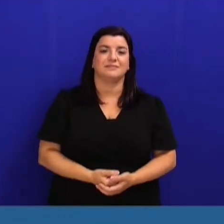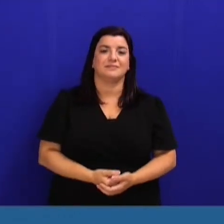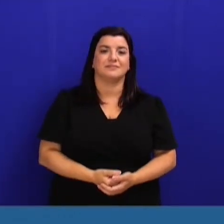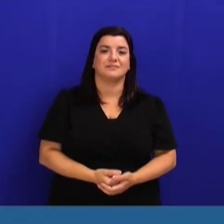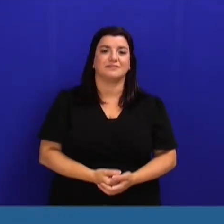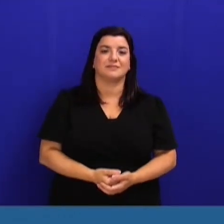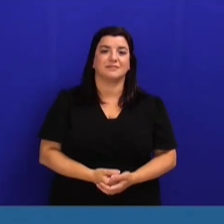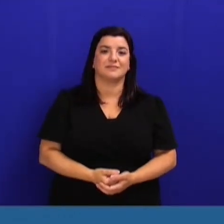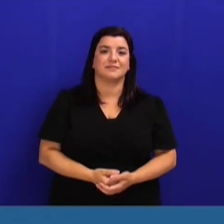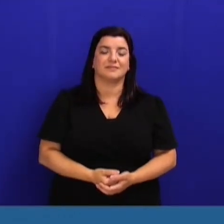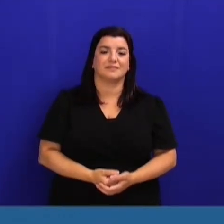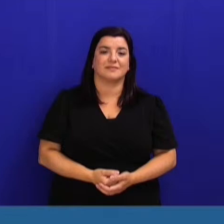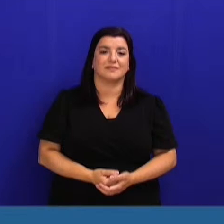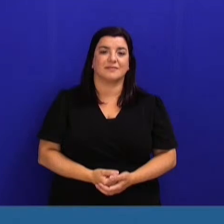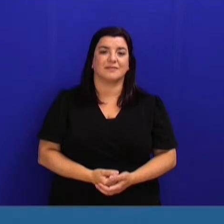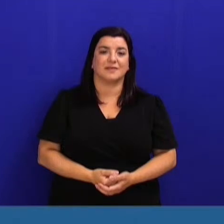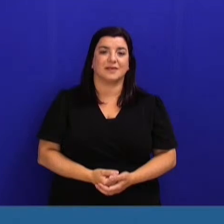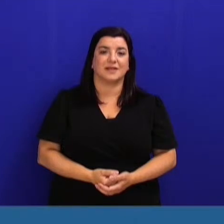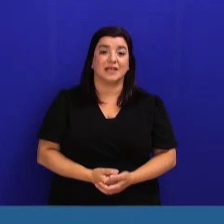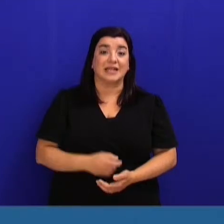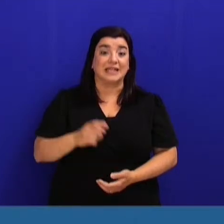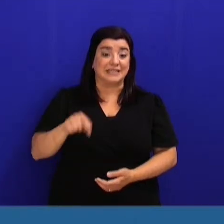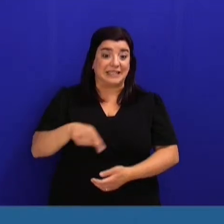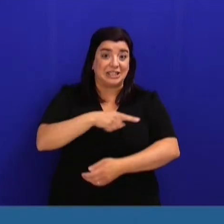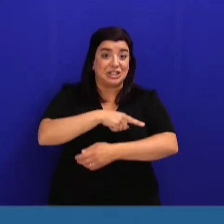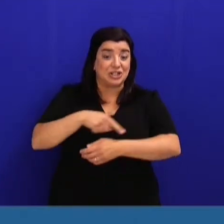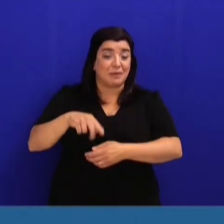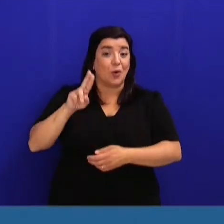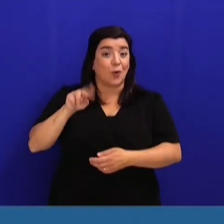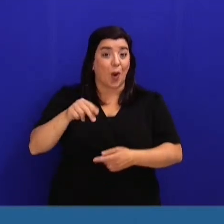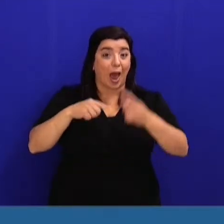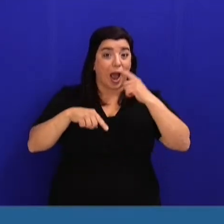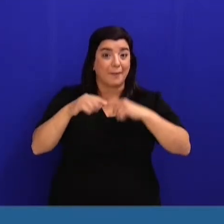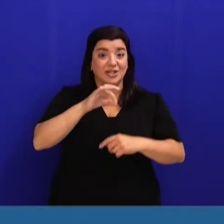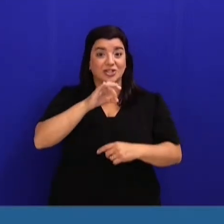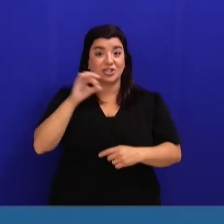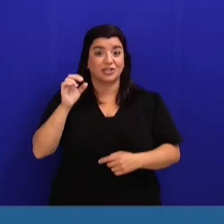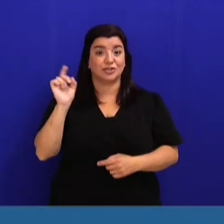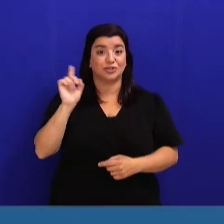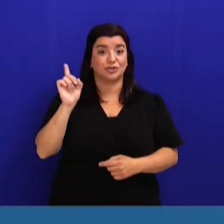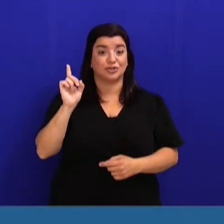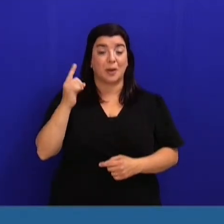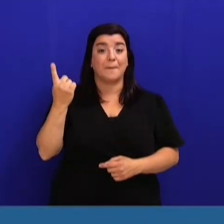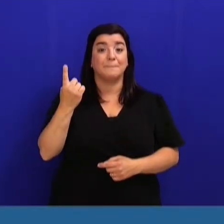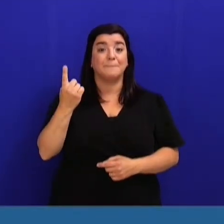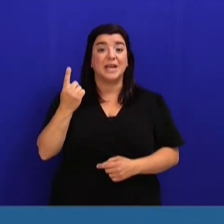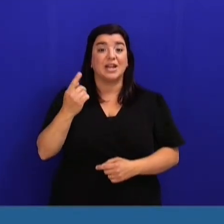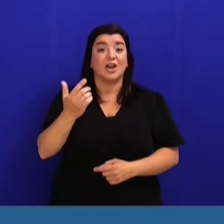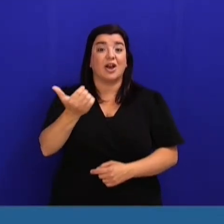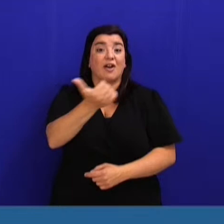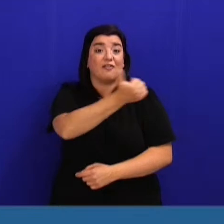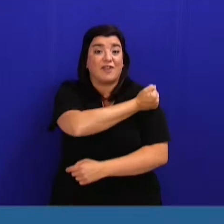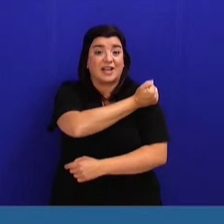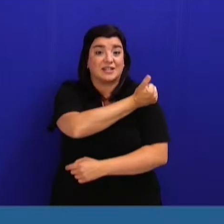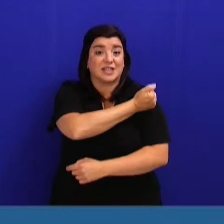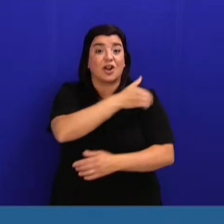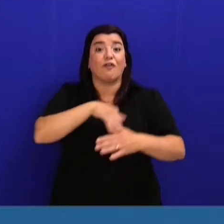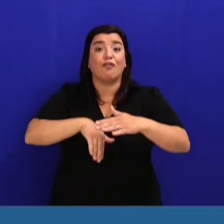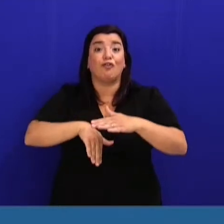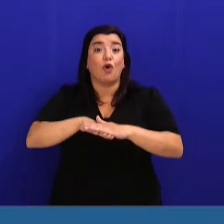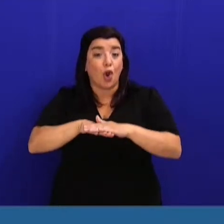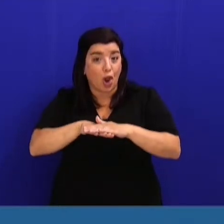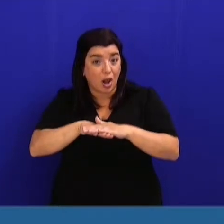Għanna wkoll issa din il-ġimgħa l-lonċjajna wkoll li kull persuna li jkun il-full vaccination program u għaddew